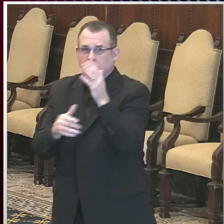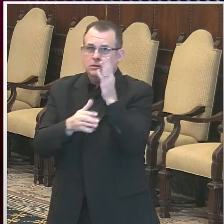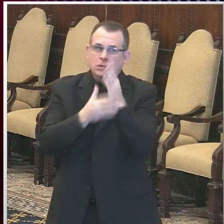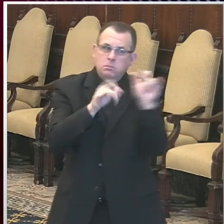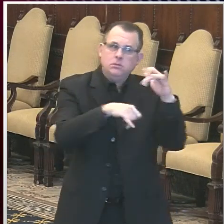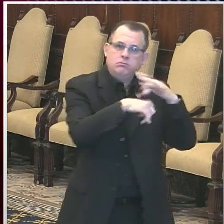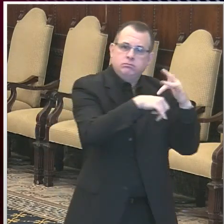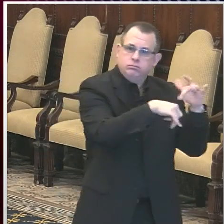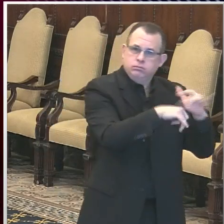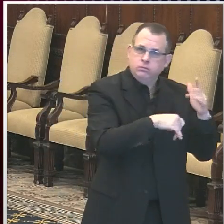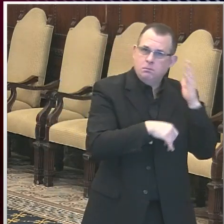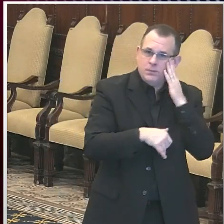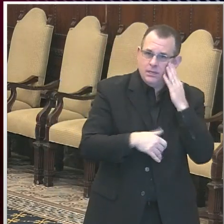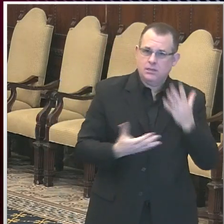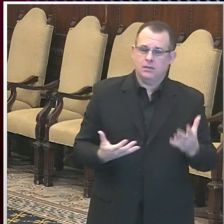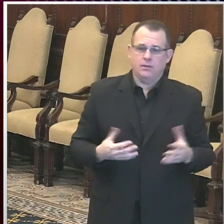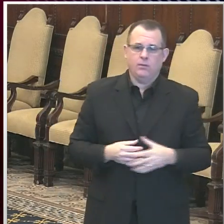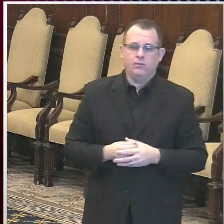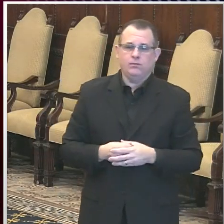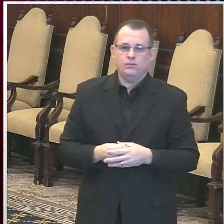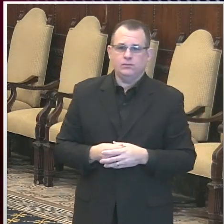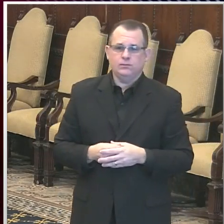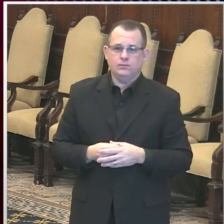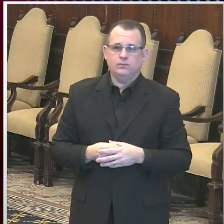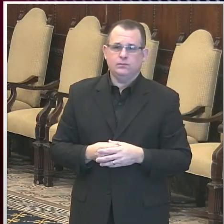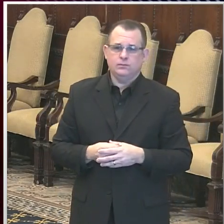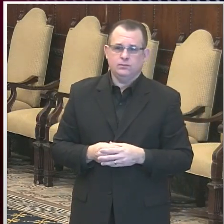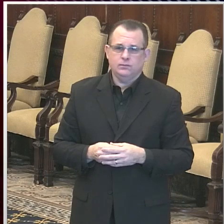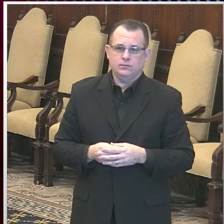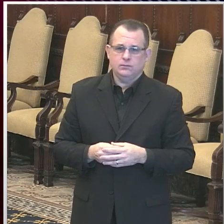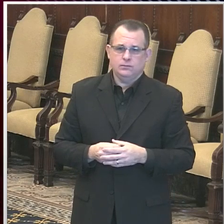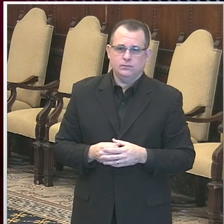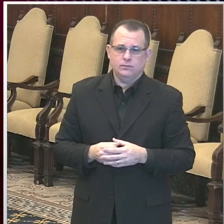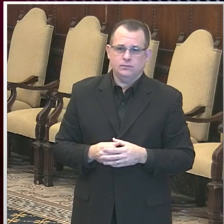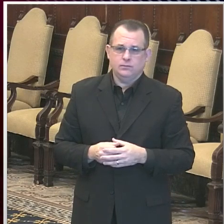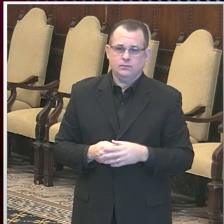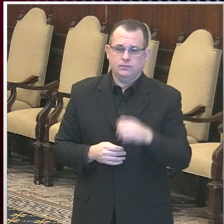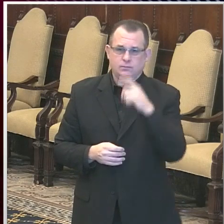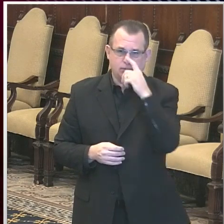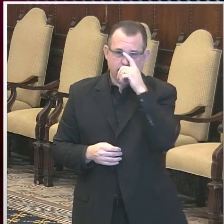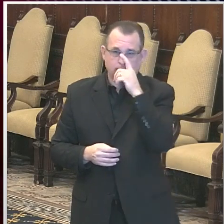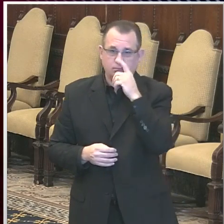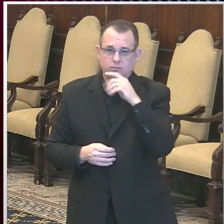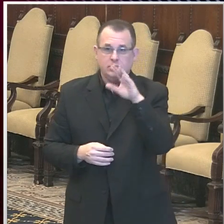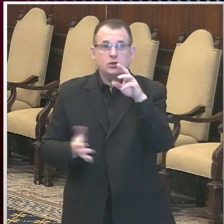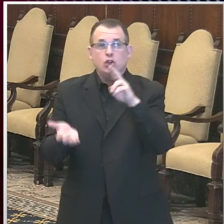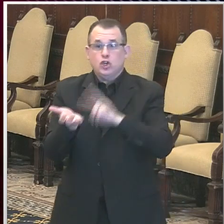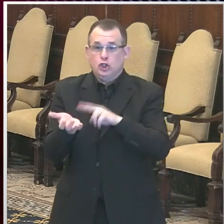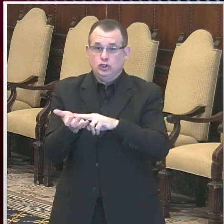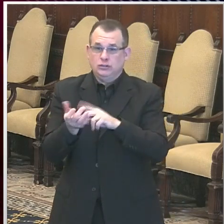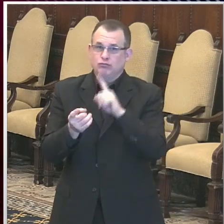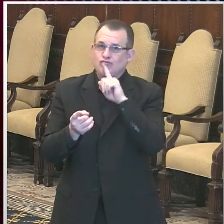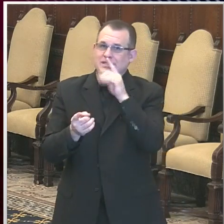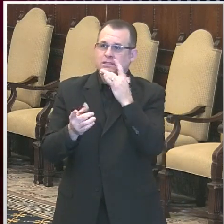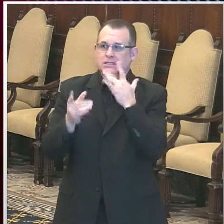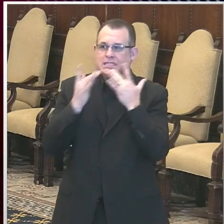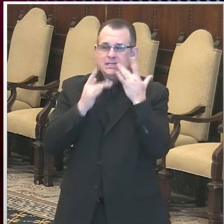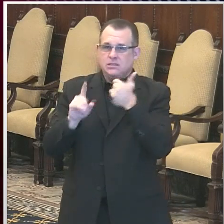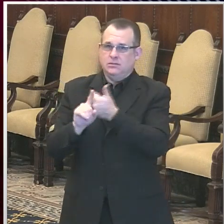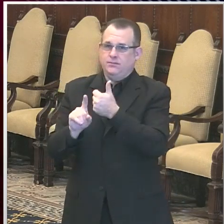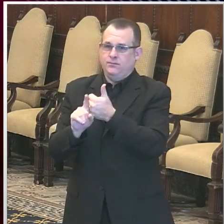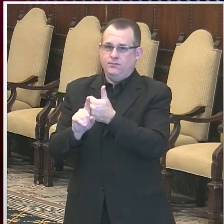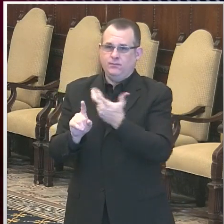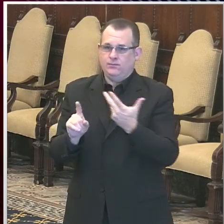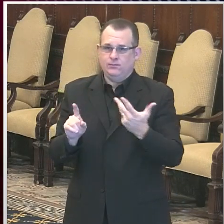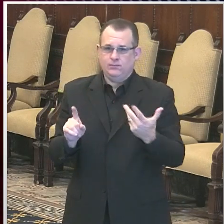staff, particularly intensive care unit nurses are what is in most short supply. And so in some cases, there may be hospitals that literally